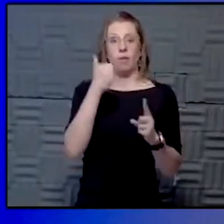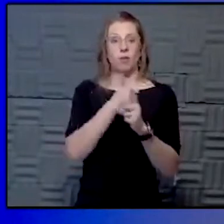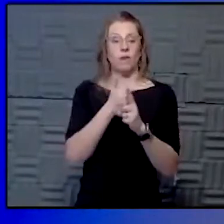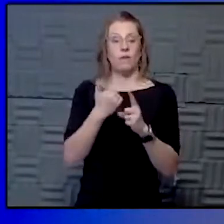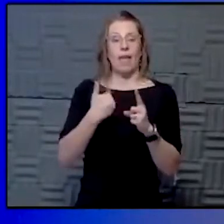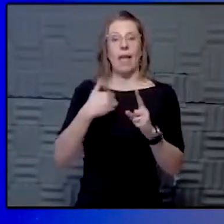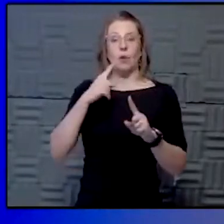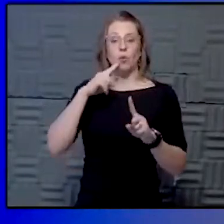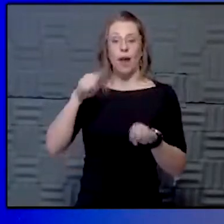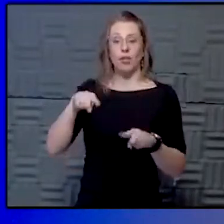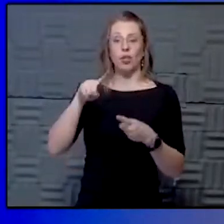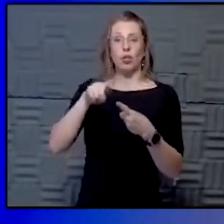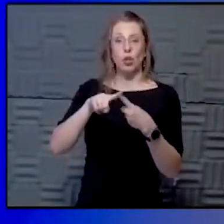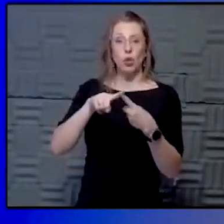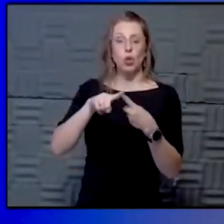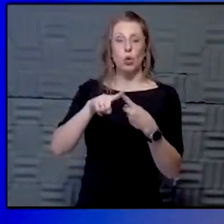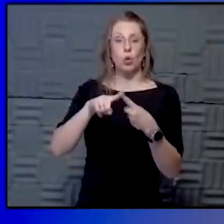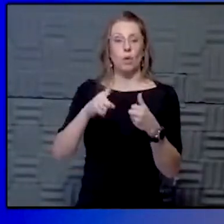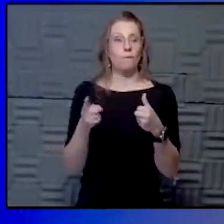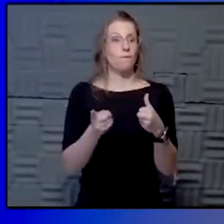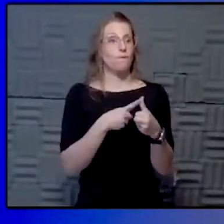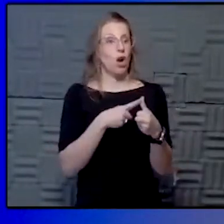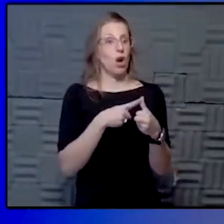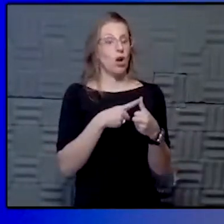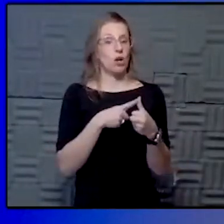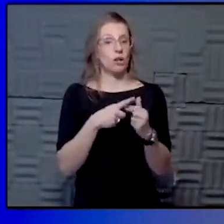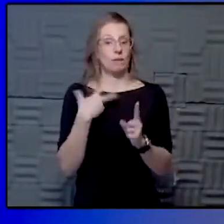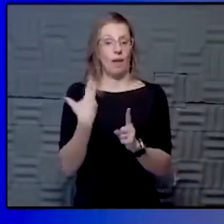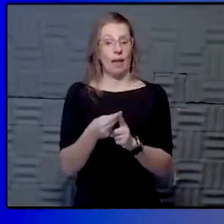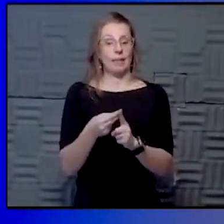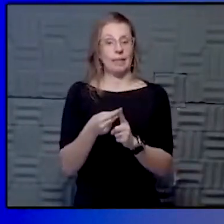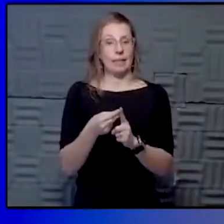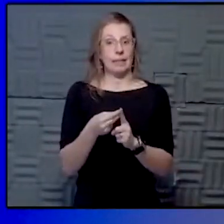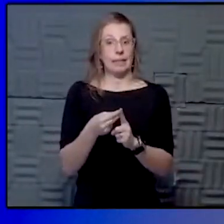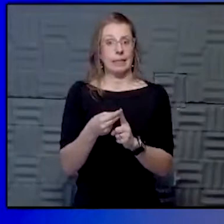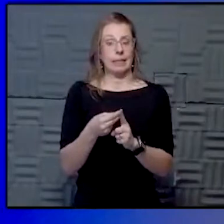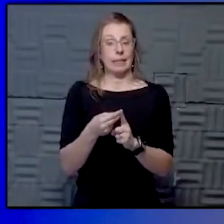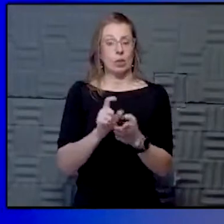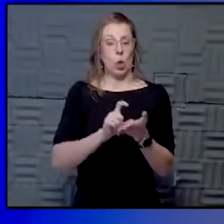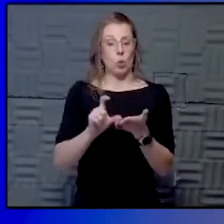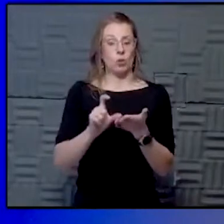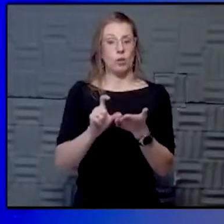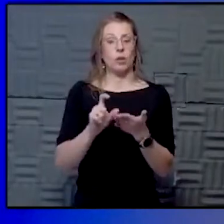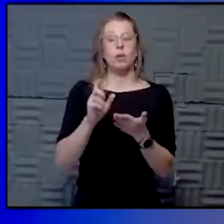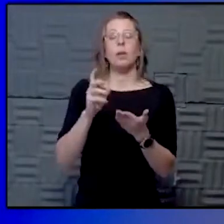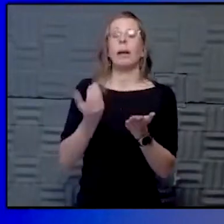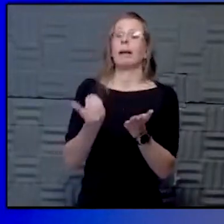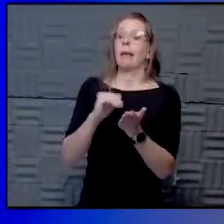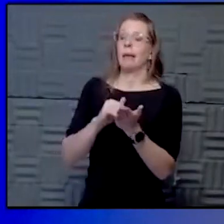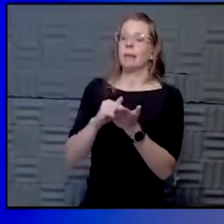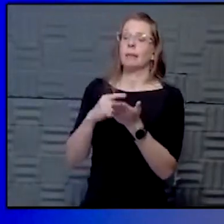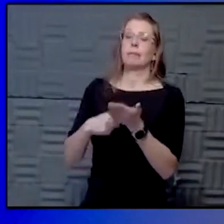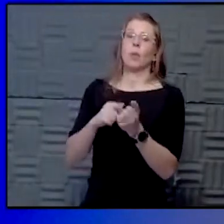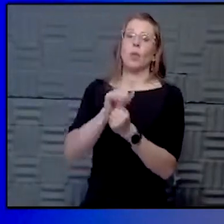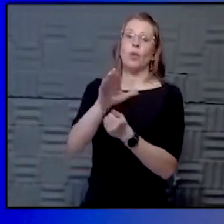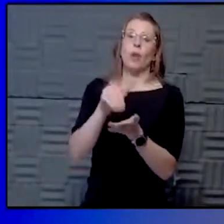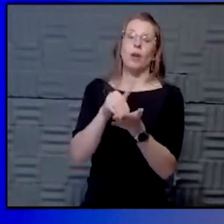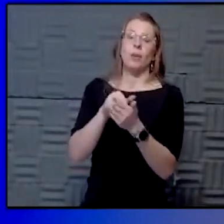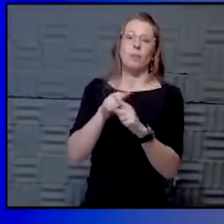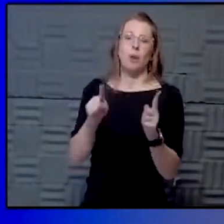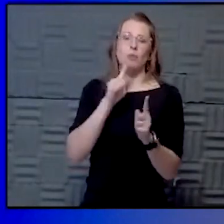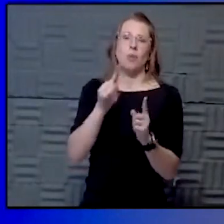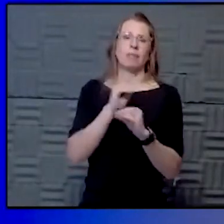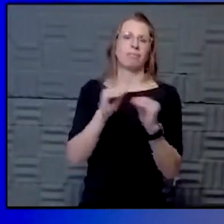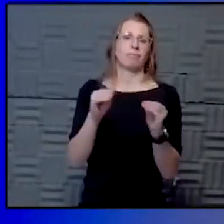had a reaction to, say, the first vaccine dose. So again, talk with your care provider, but really there should be no concern